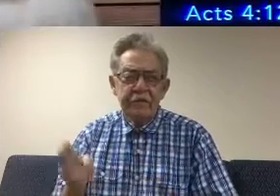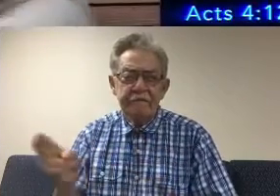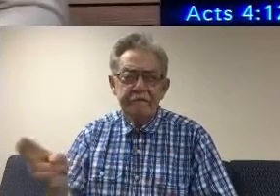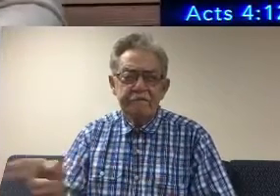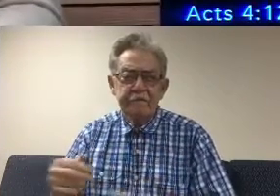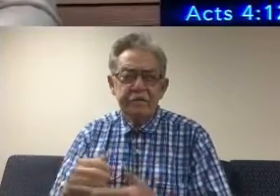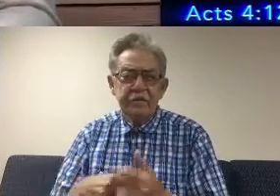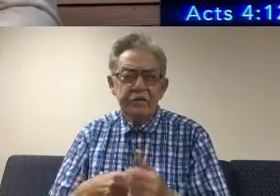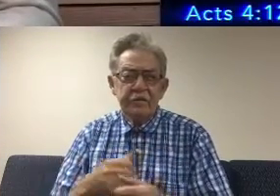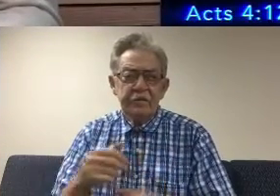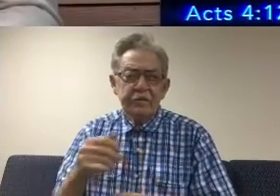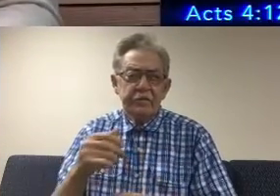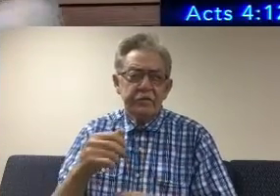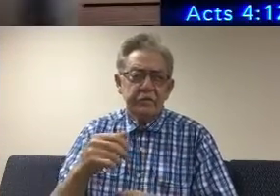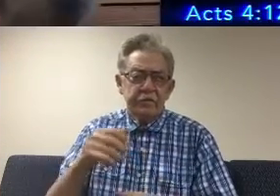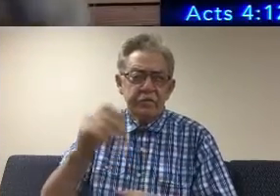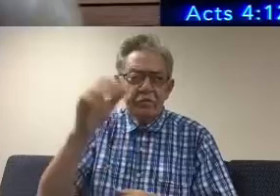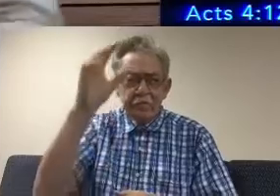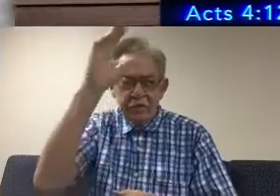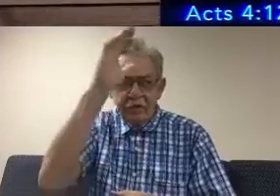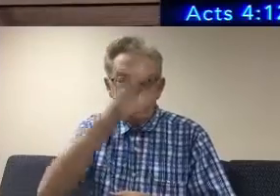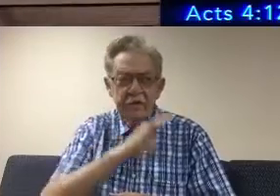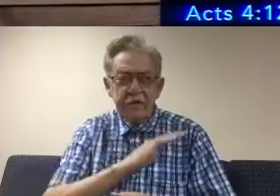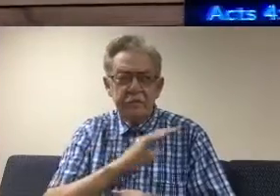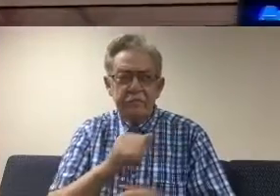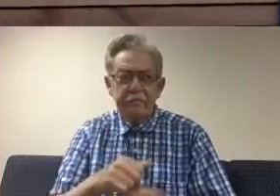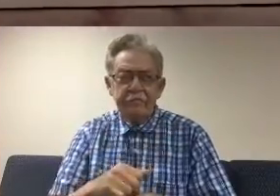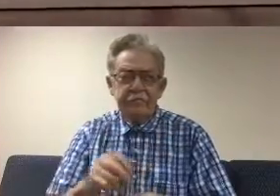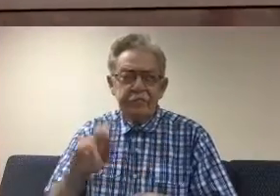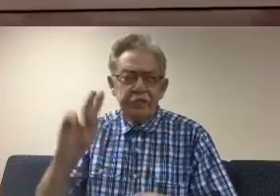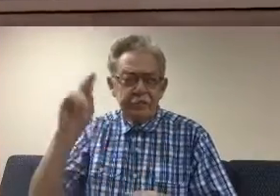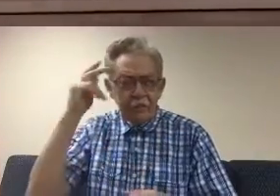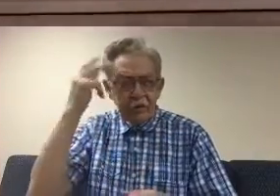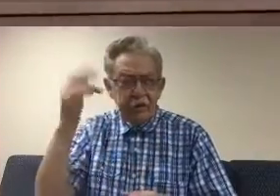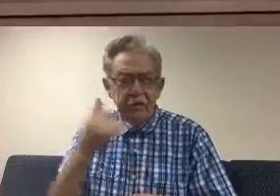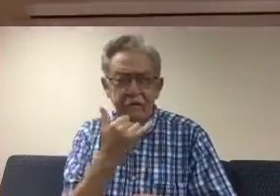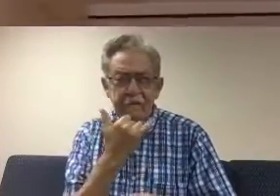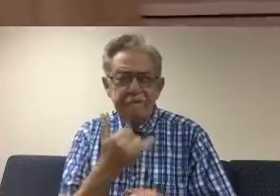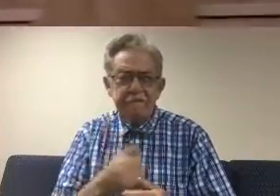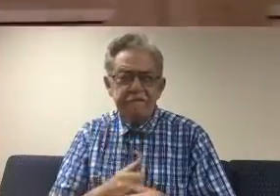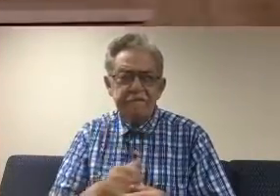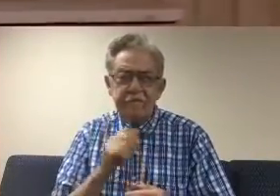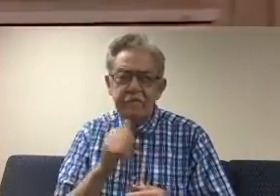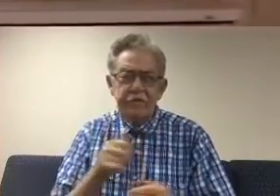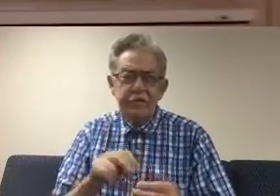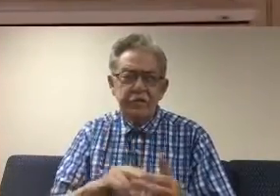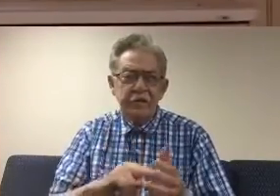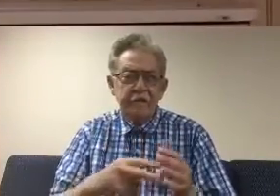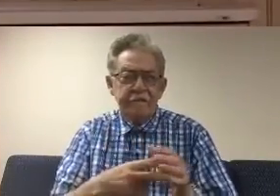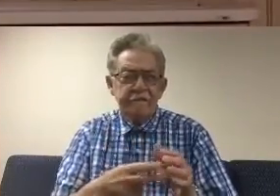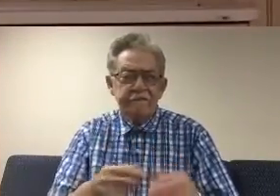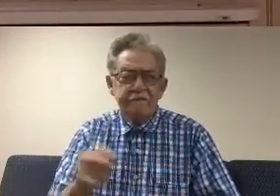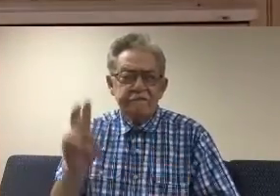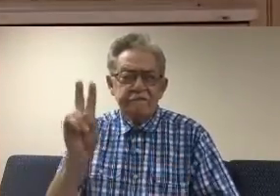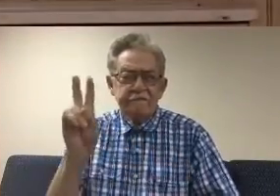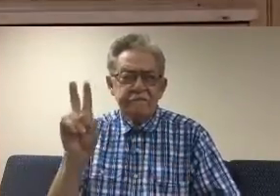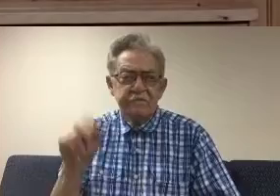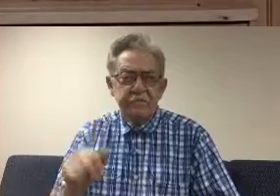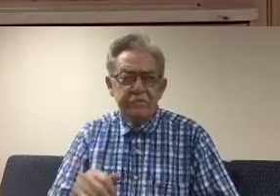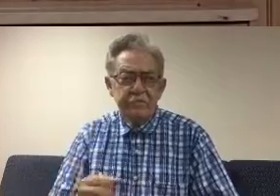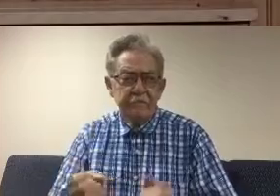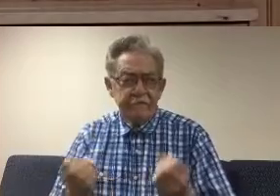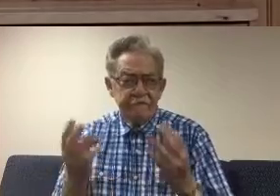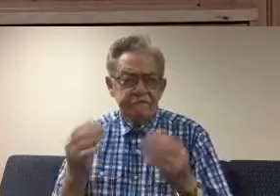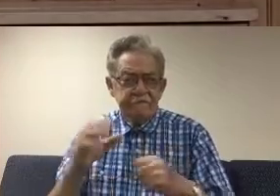Politically incorrect. It's so politically incorrect that it is not even mentioned in too many churches